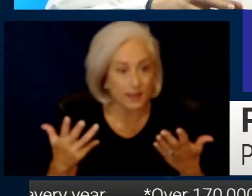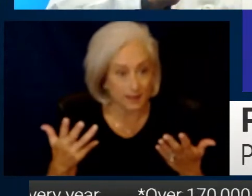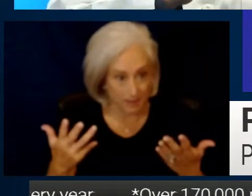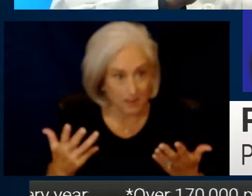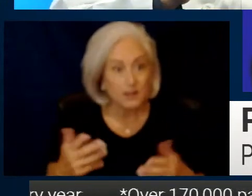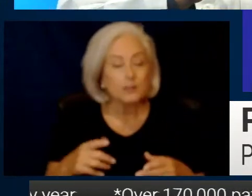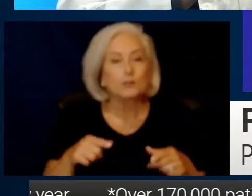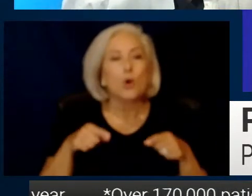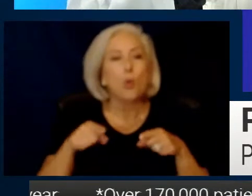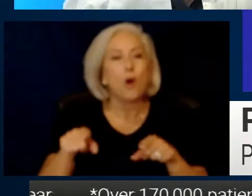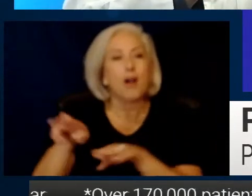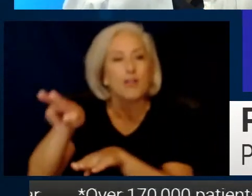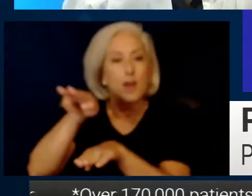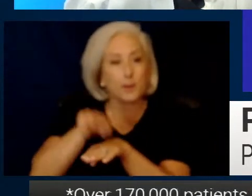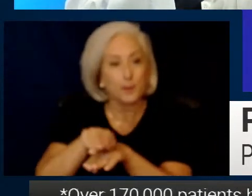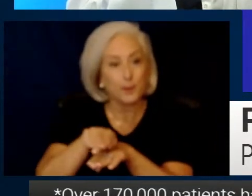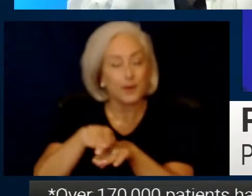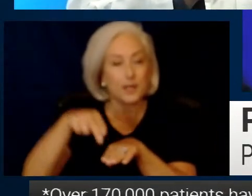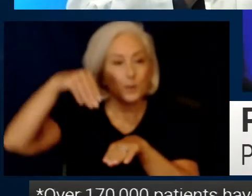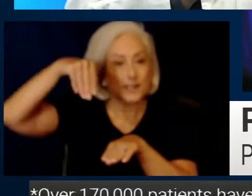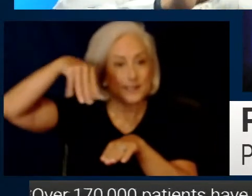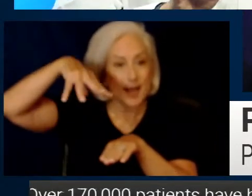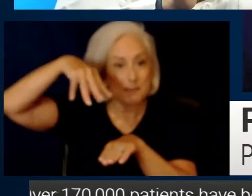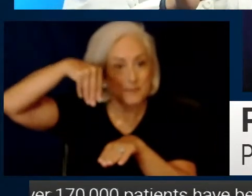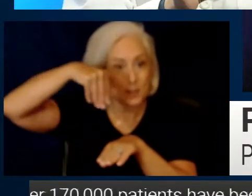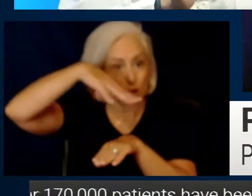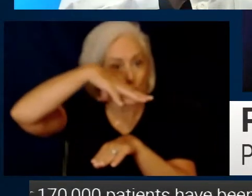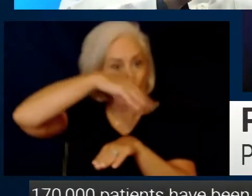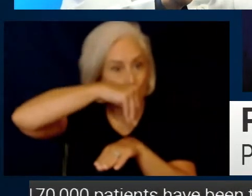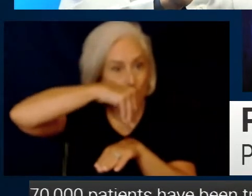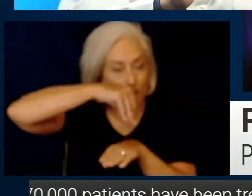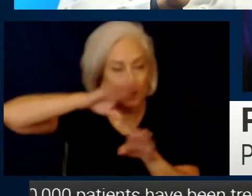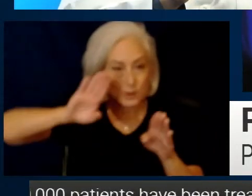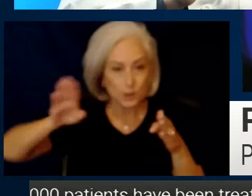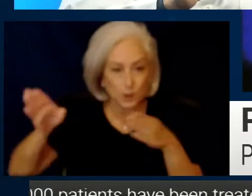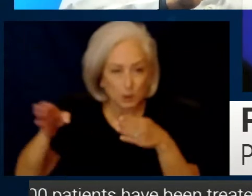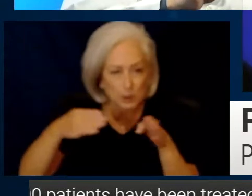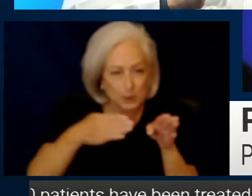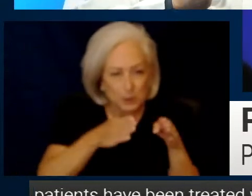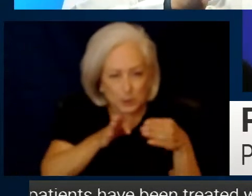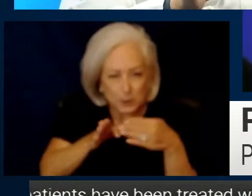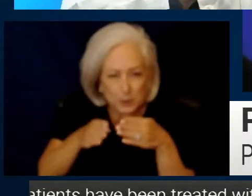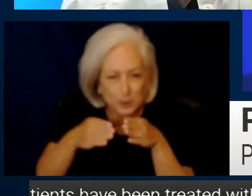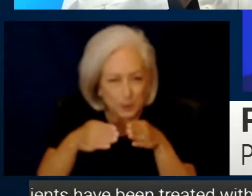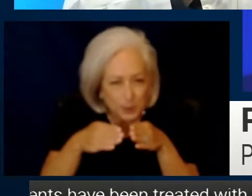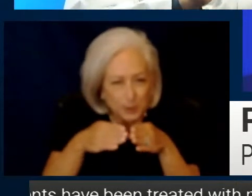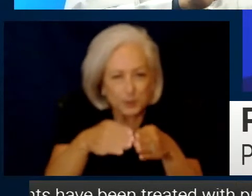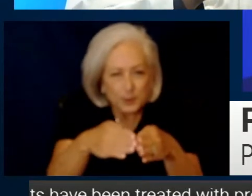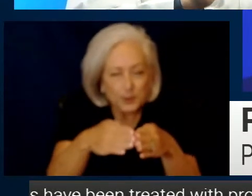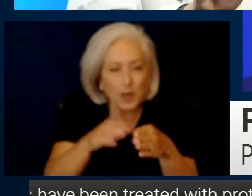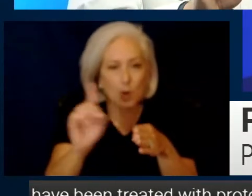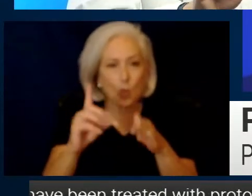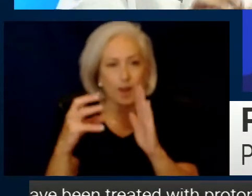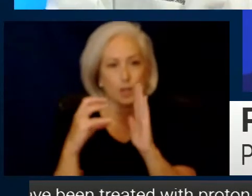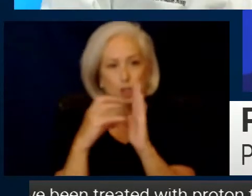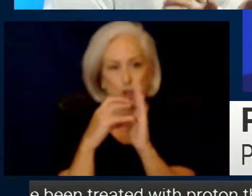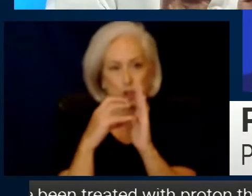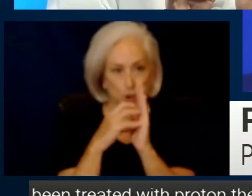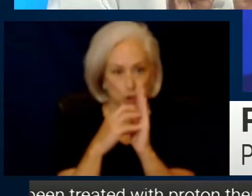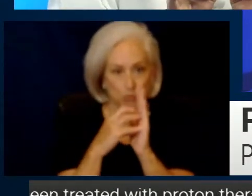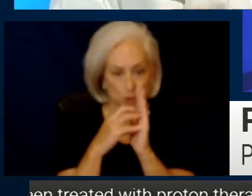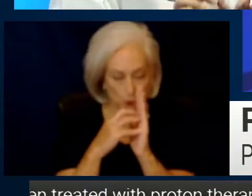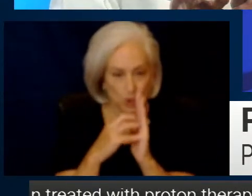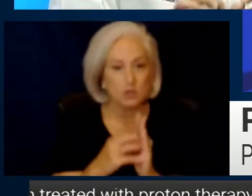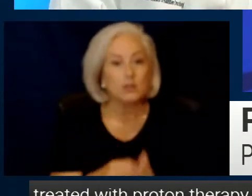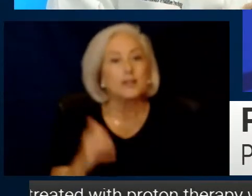and images to make sure we can line up the tumor precisely. And every day is a little bit different, so it takes actually quite a bit of time to be as precise as possible.